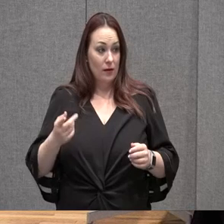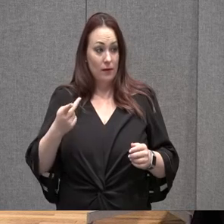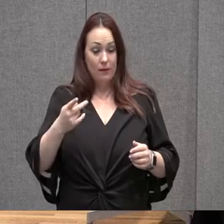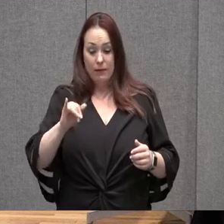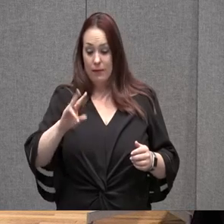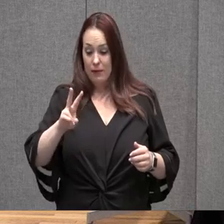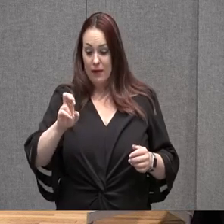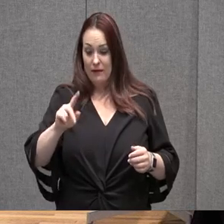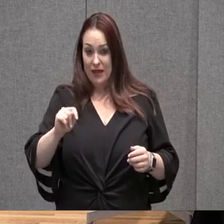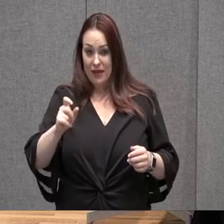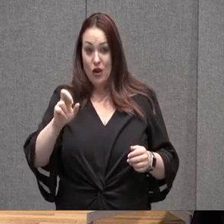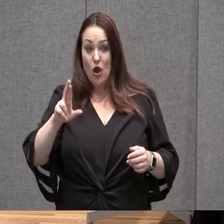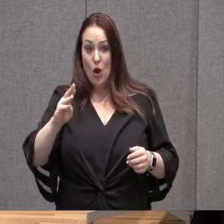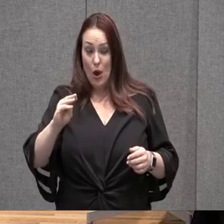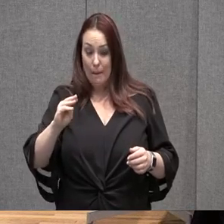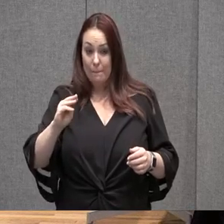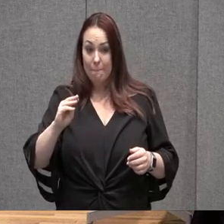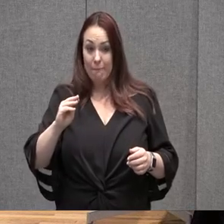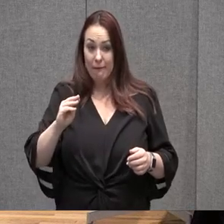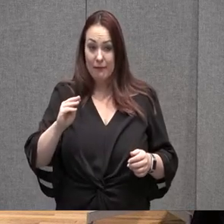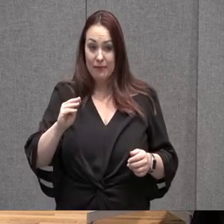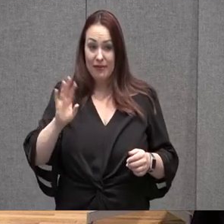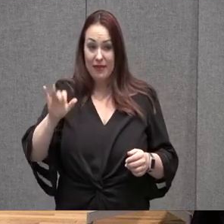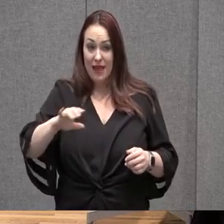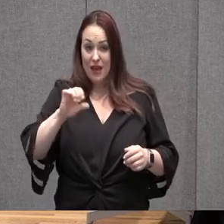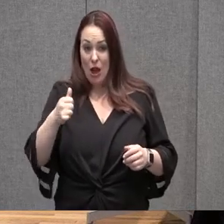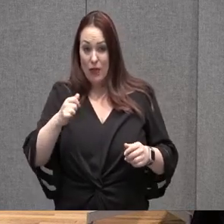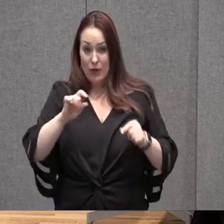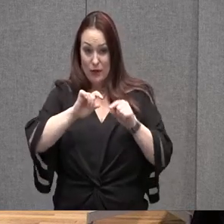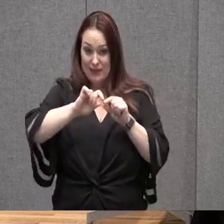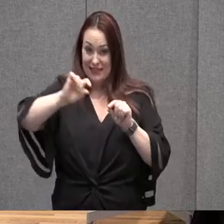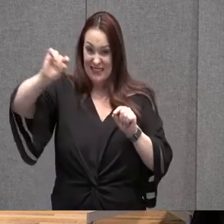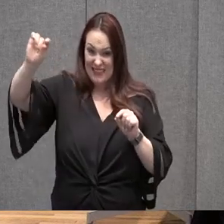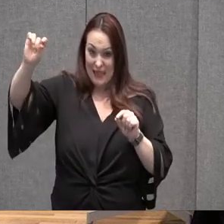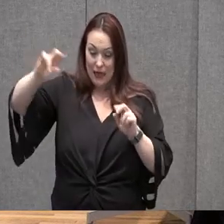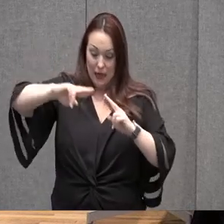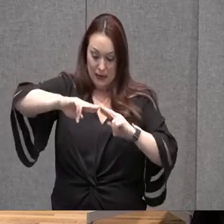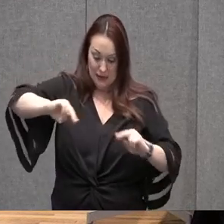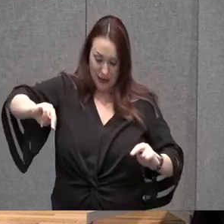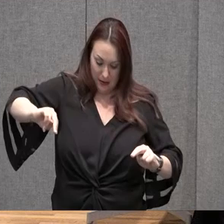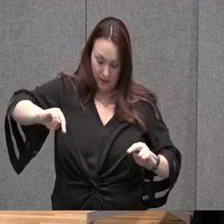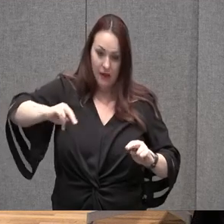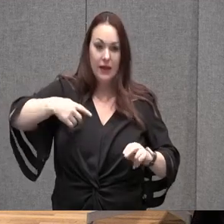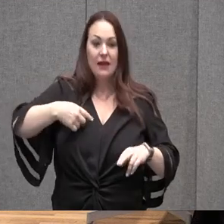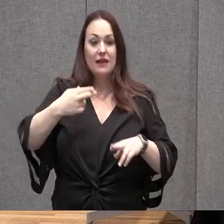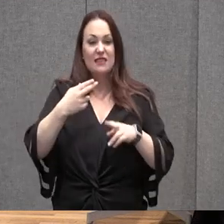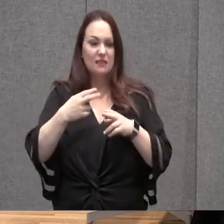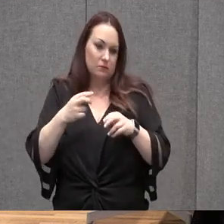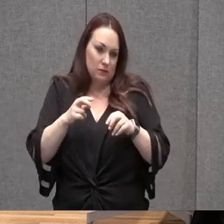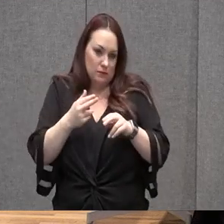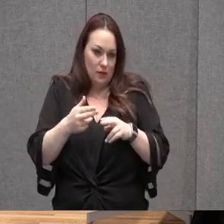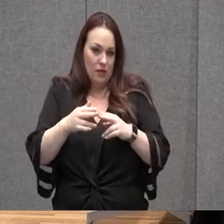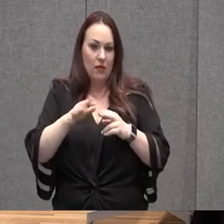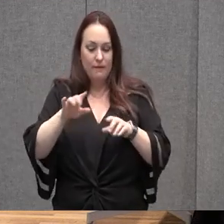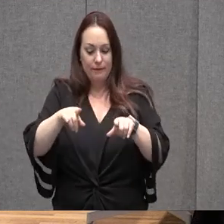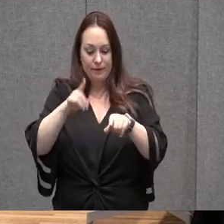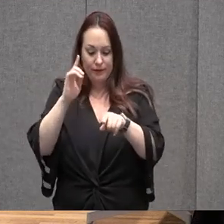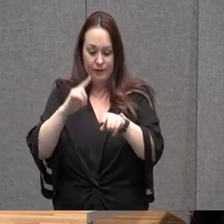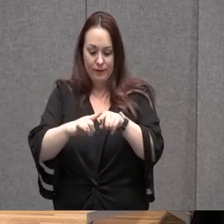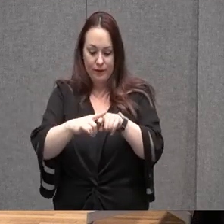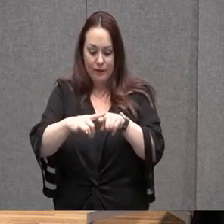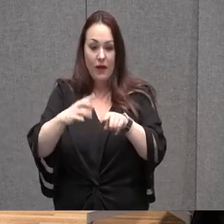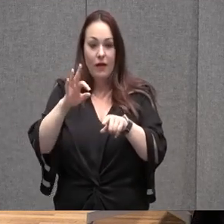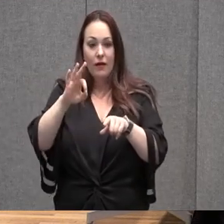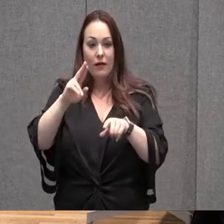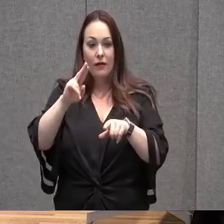pivot arm, right? And that other stick I taped down there would be the fulcrum. How's this thing, is it working?